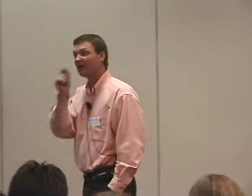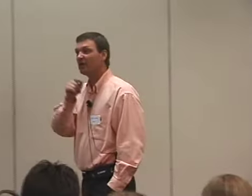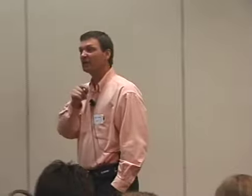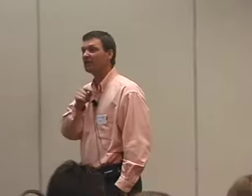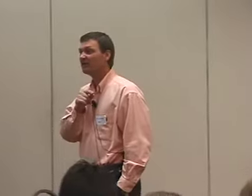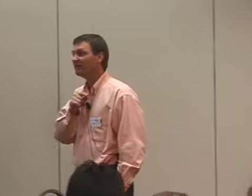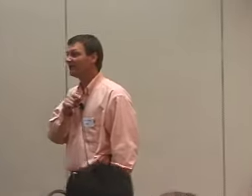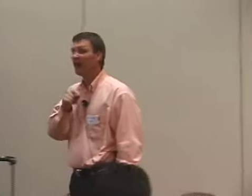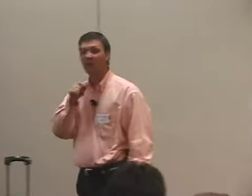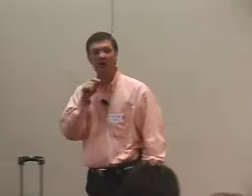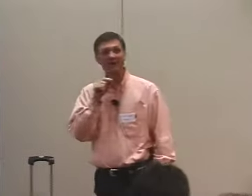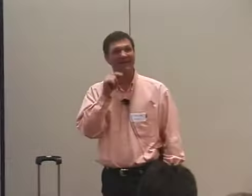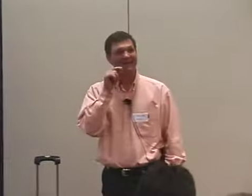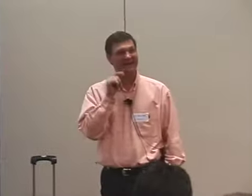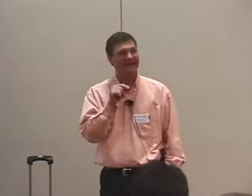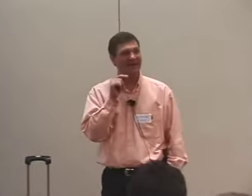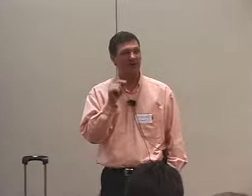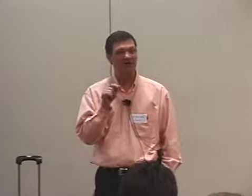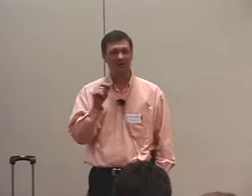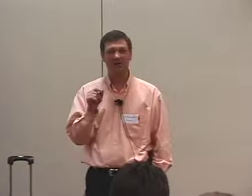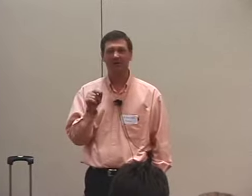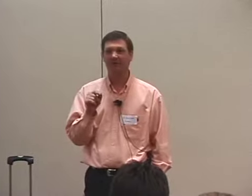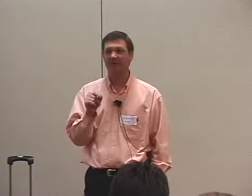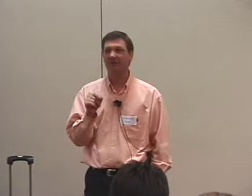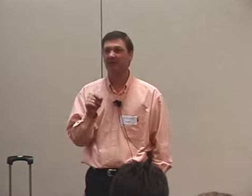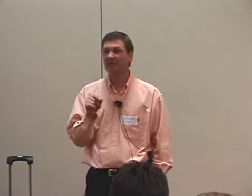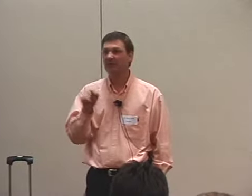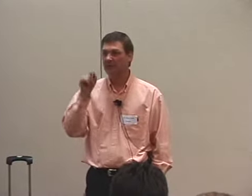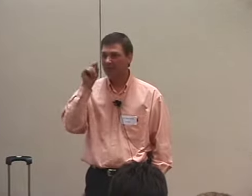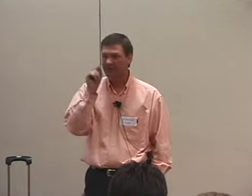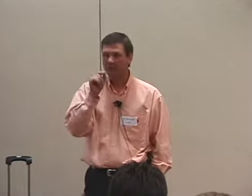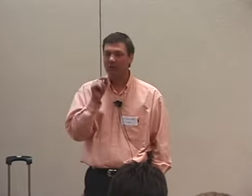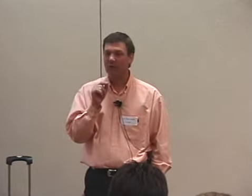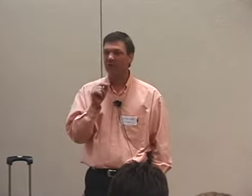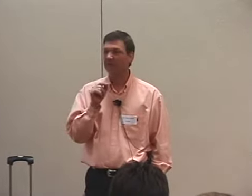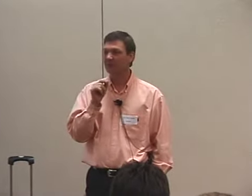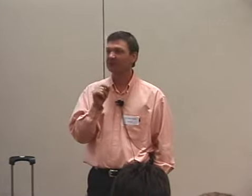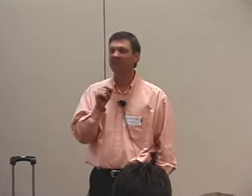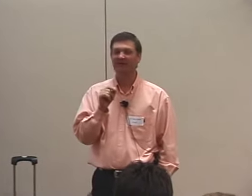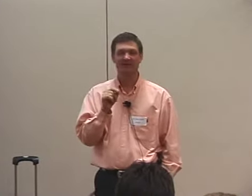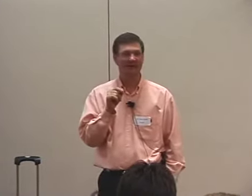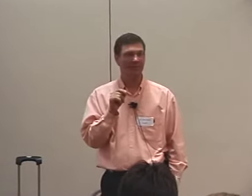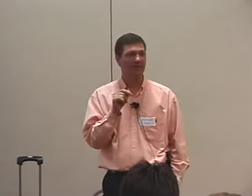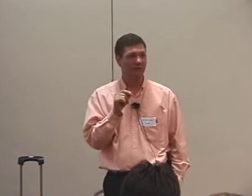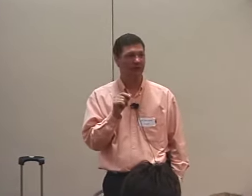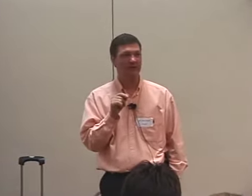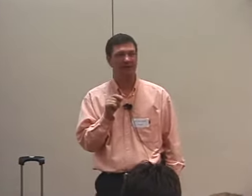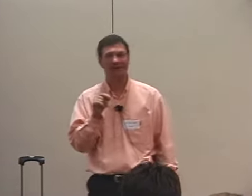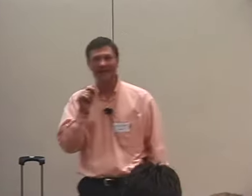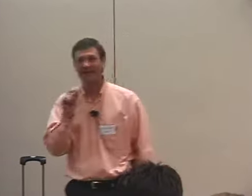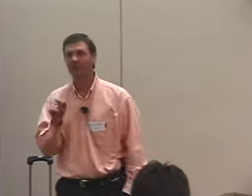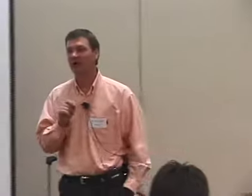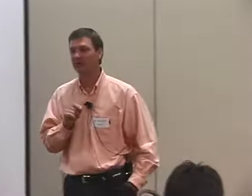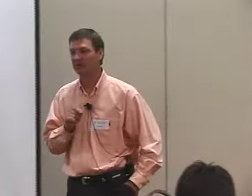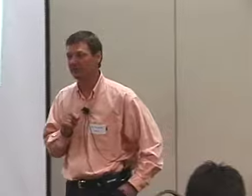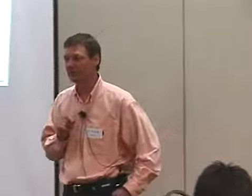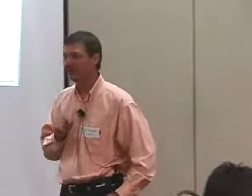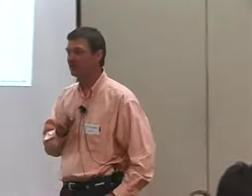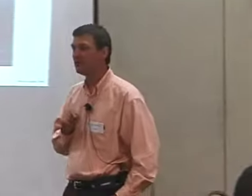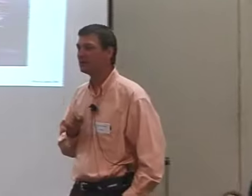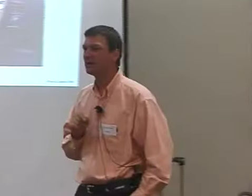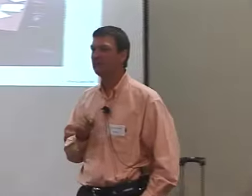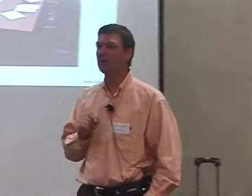I've got to go to one of these, I want it to get in and out as quickly as possible. That form is supposed to make this happen quickly. That's why we're using